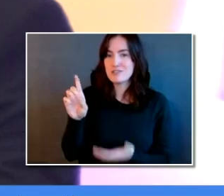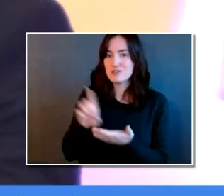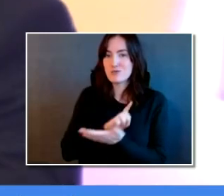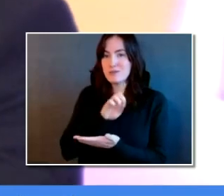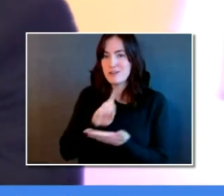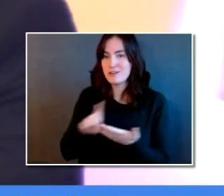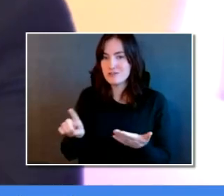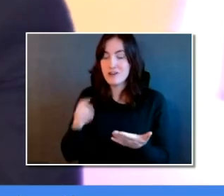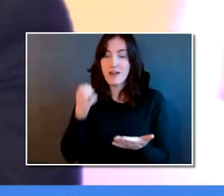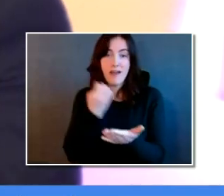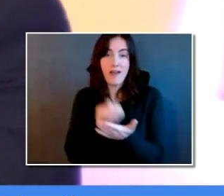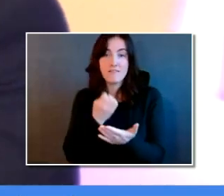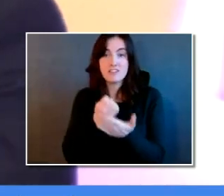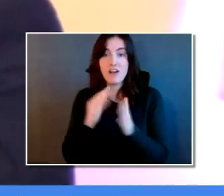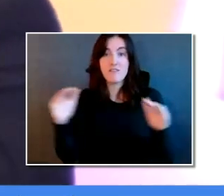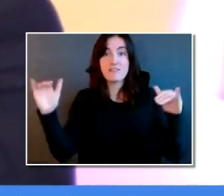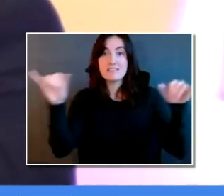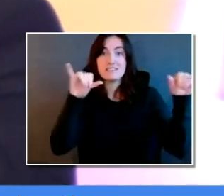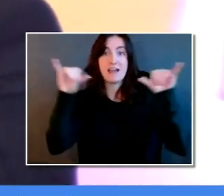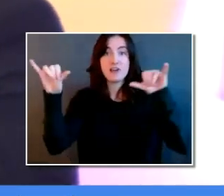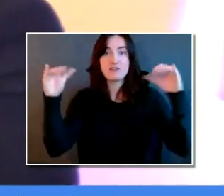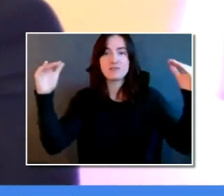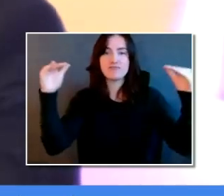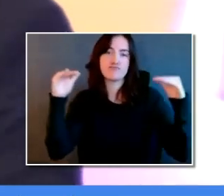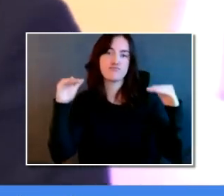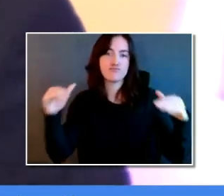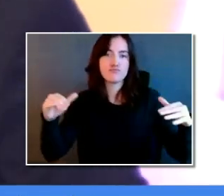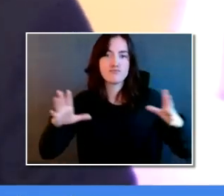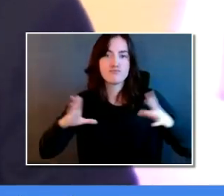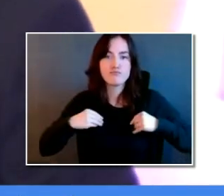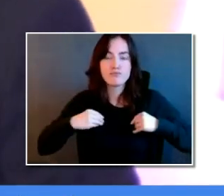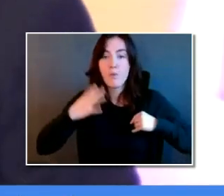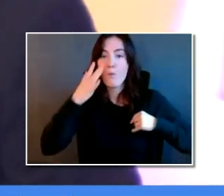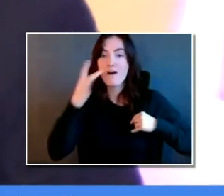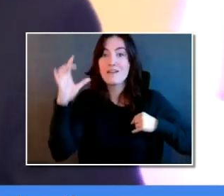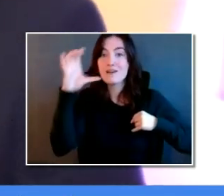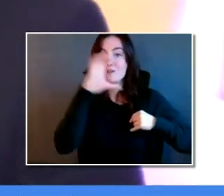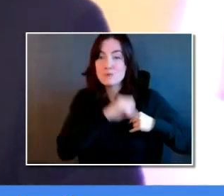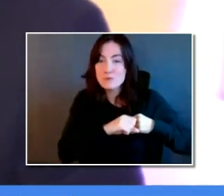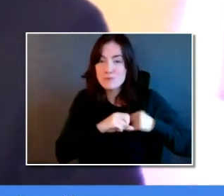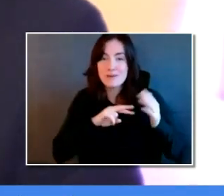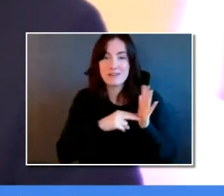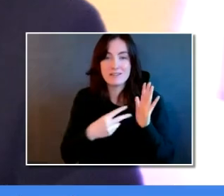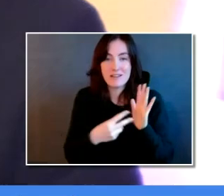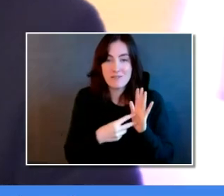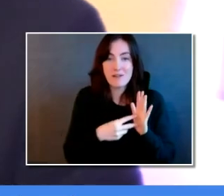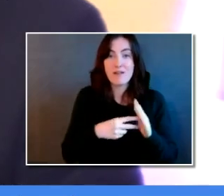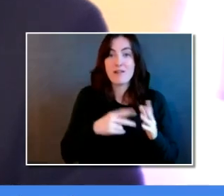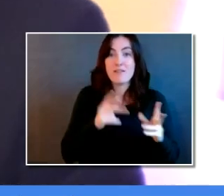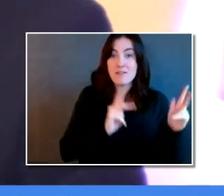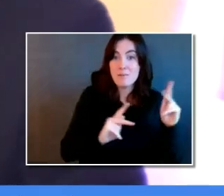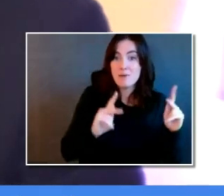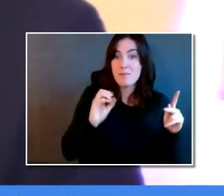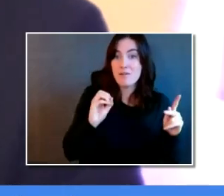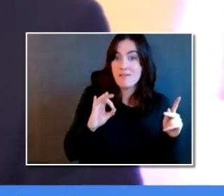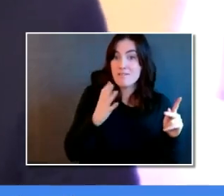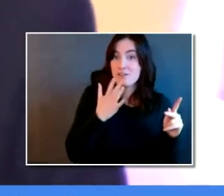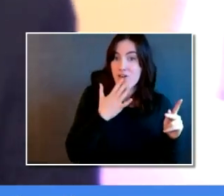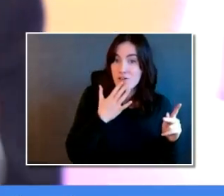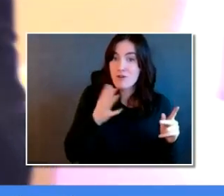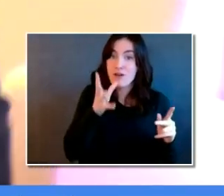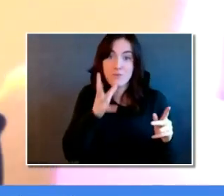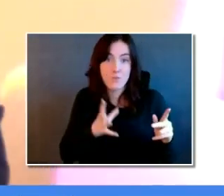lowering standards because they assume by definition that those folks of color and those women of all colors are less qualified. They believe